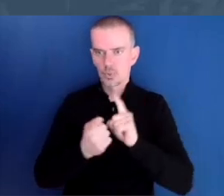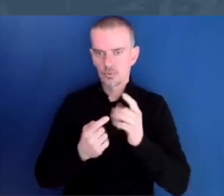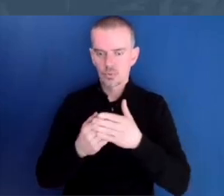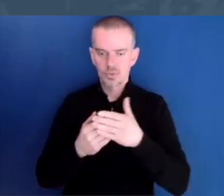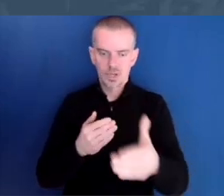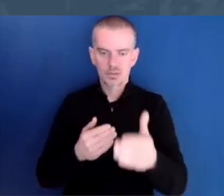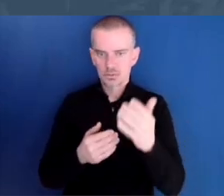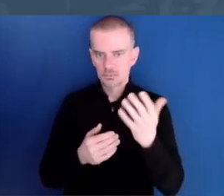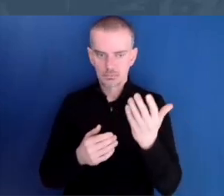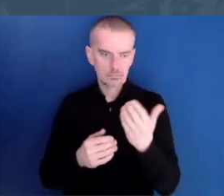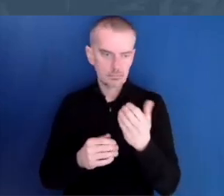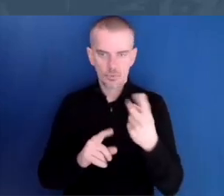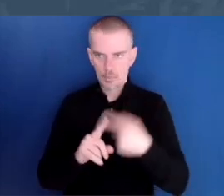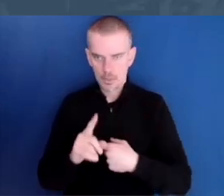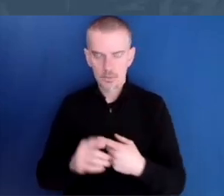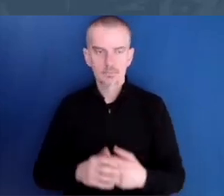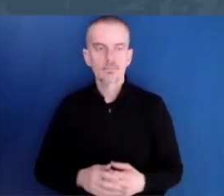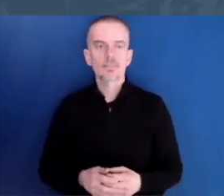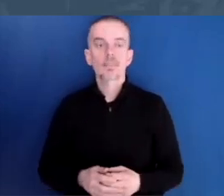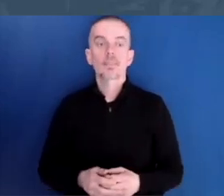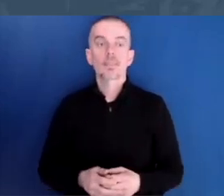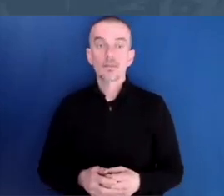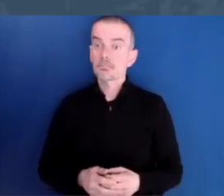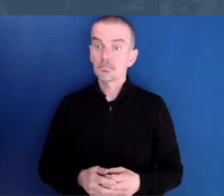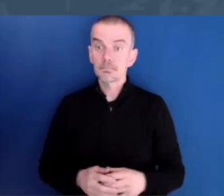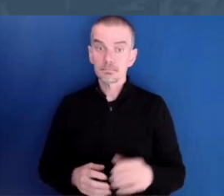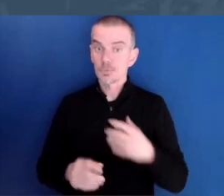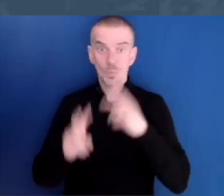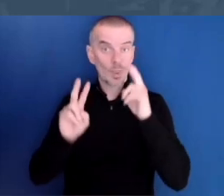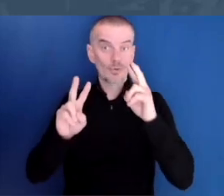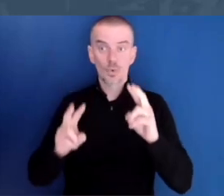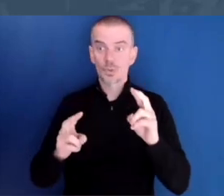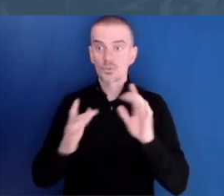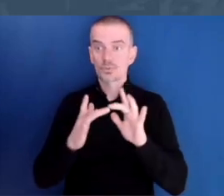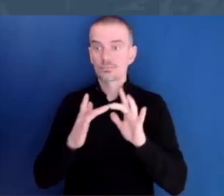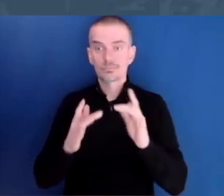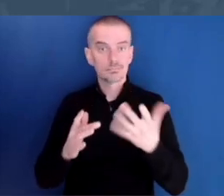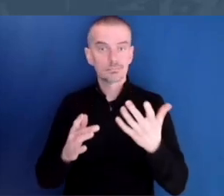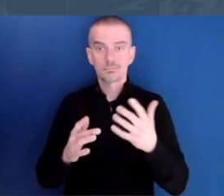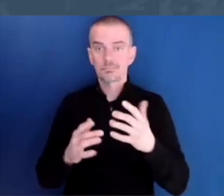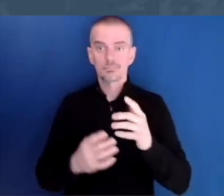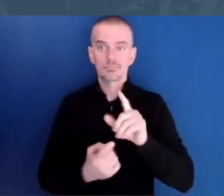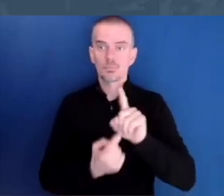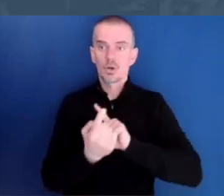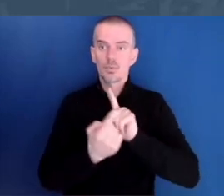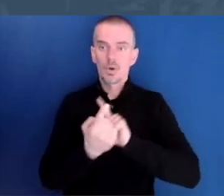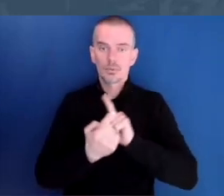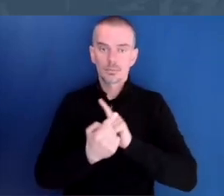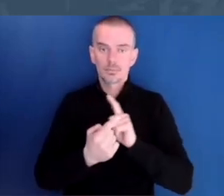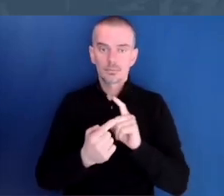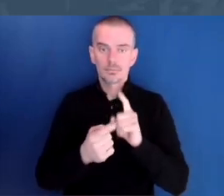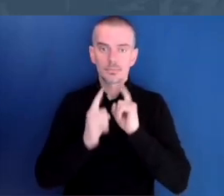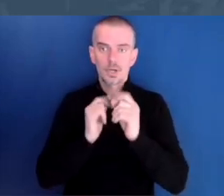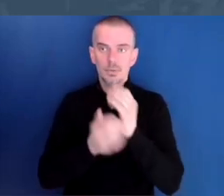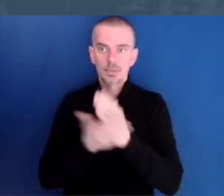months. And yeah, we look forward to connecting on a one-on-one basis with some of you